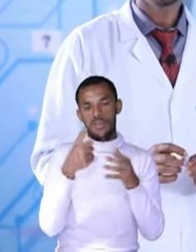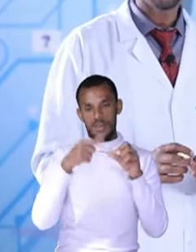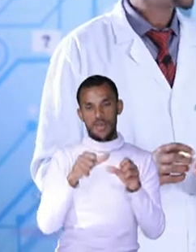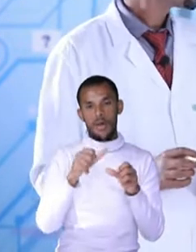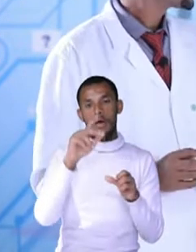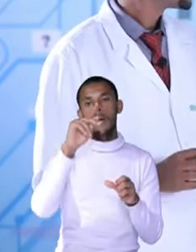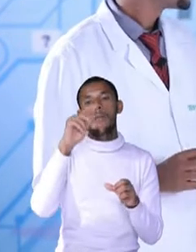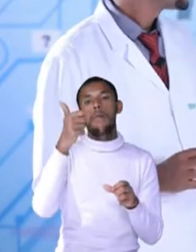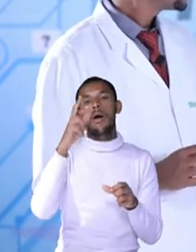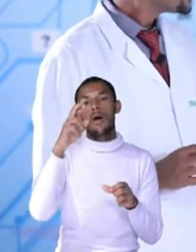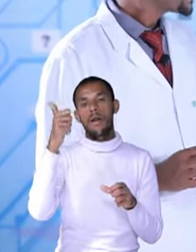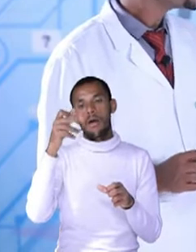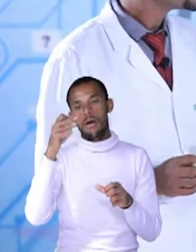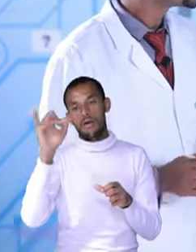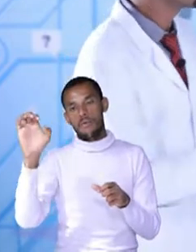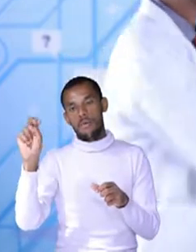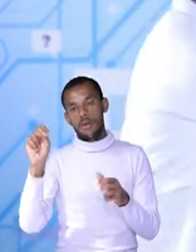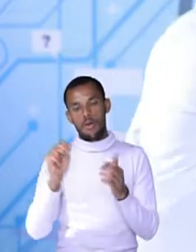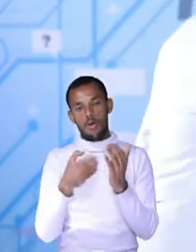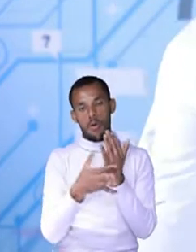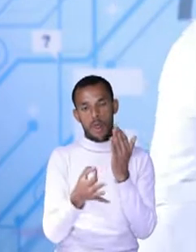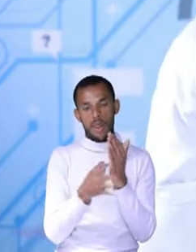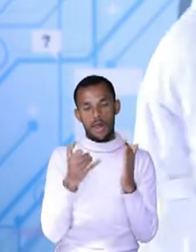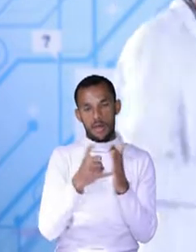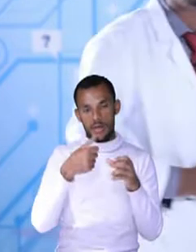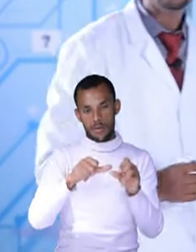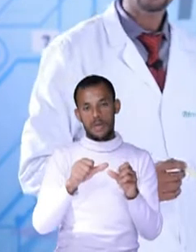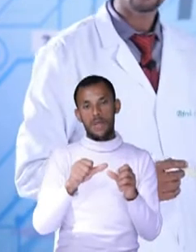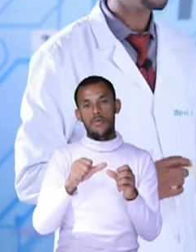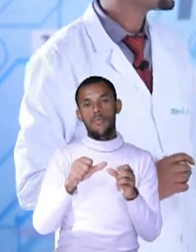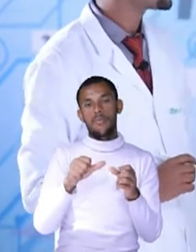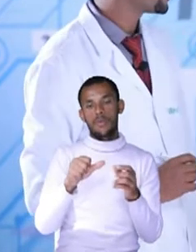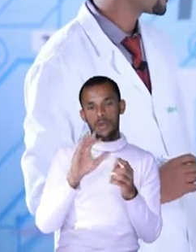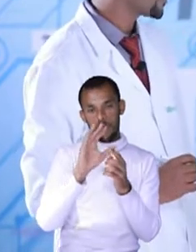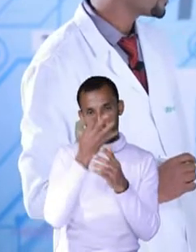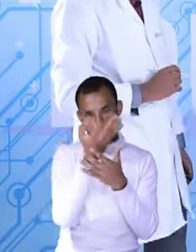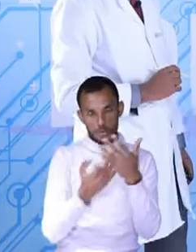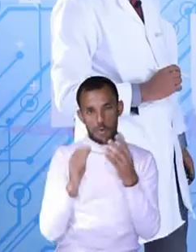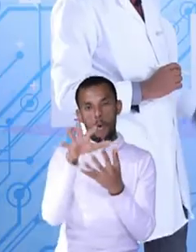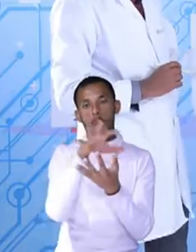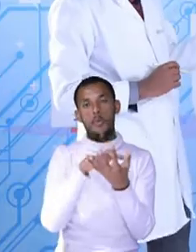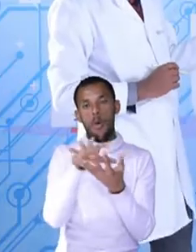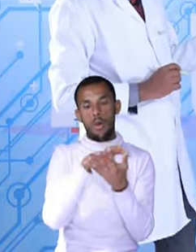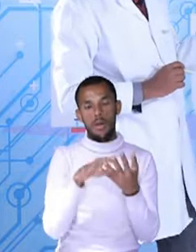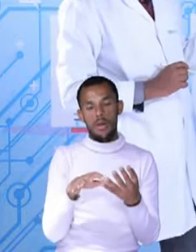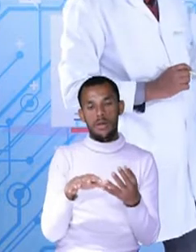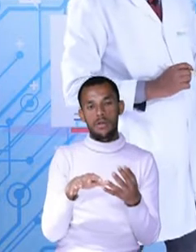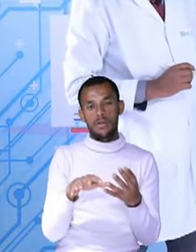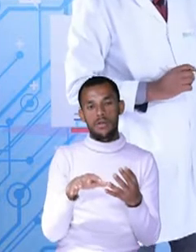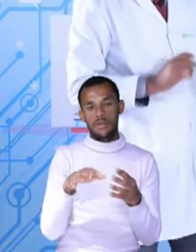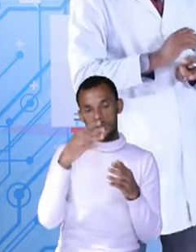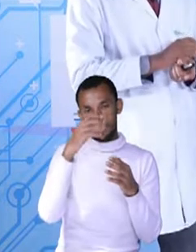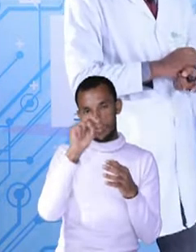paraffin oil. It exists in the forms of what? Compound. Sodium exists in the forms of compound. Sodium is